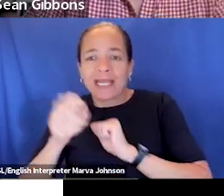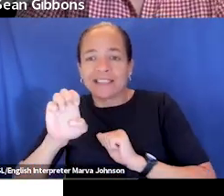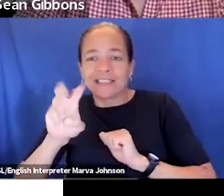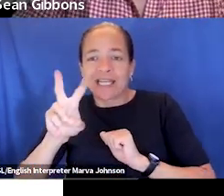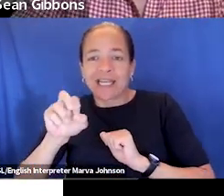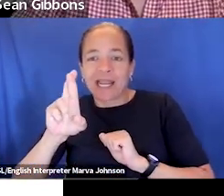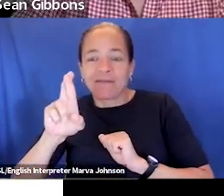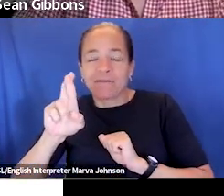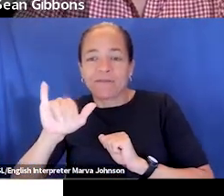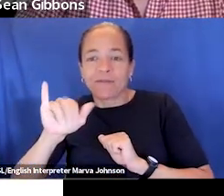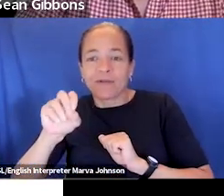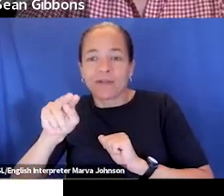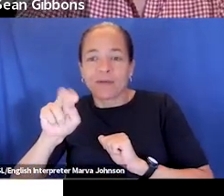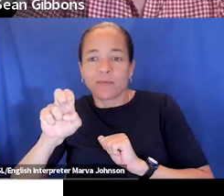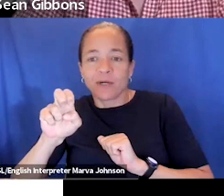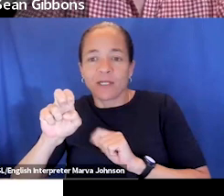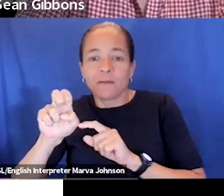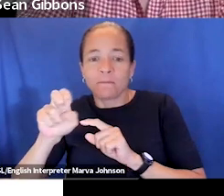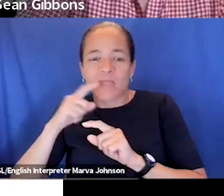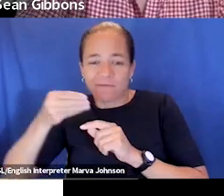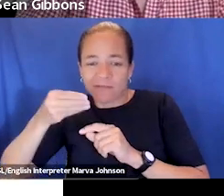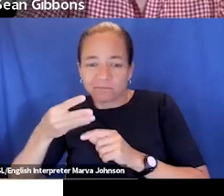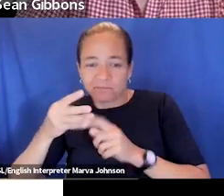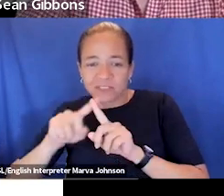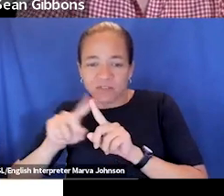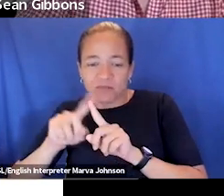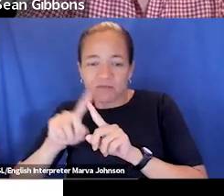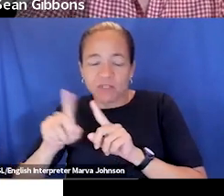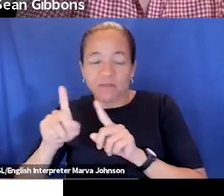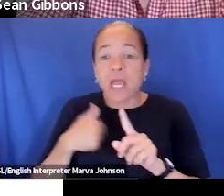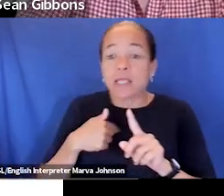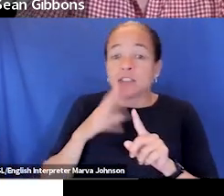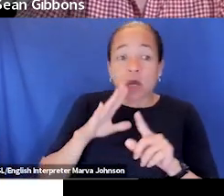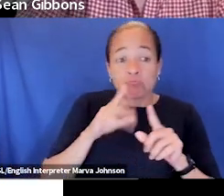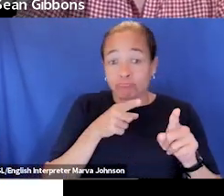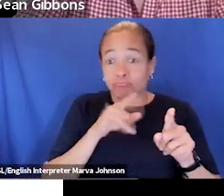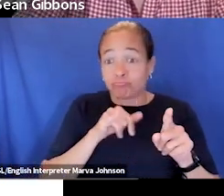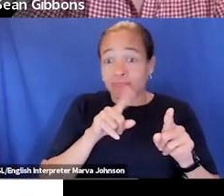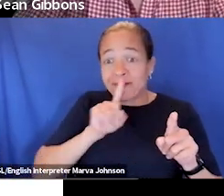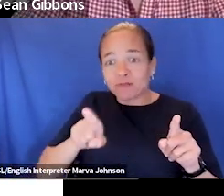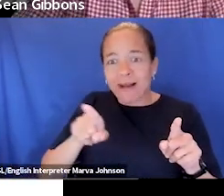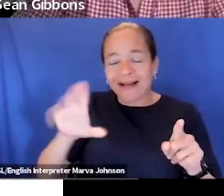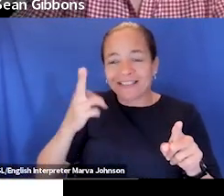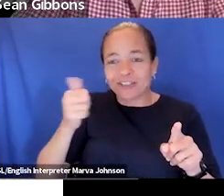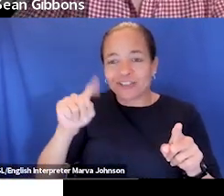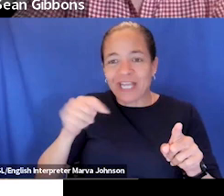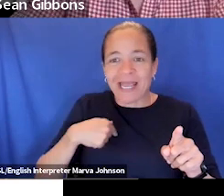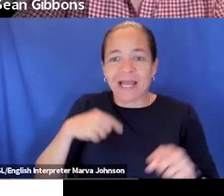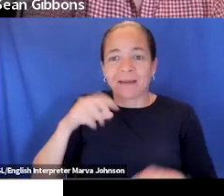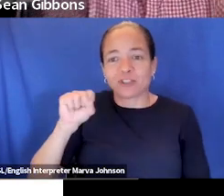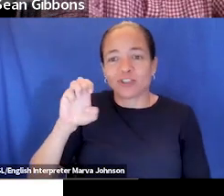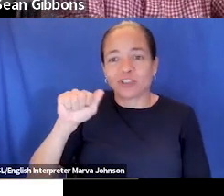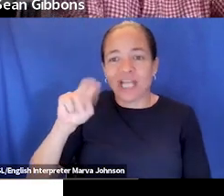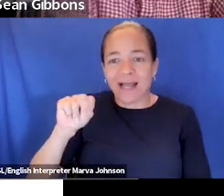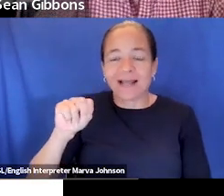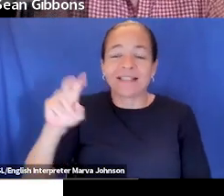and attendees. And I'll model it for you. Hi, it's Sean in DC, happy and curious. So go